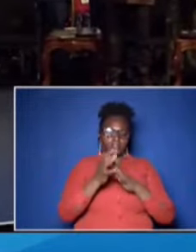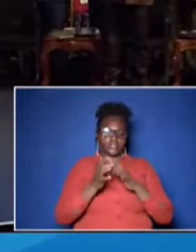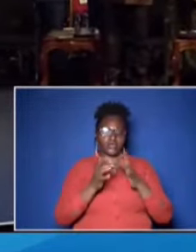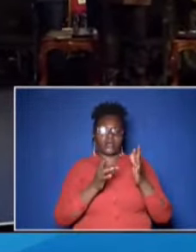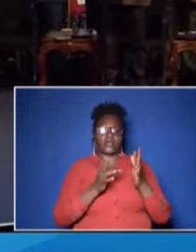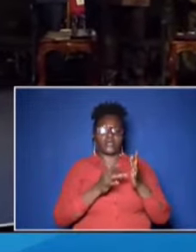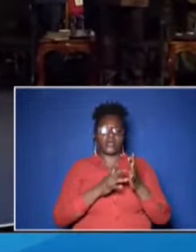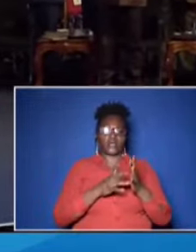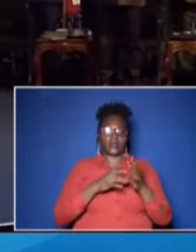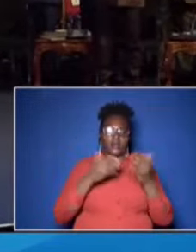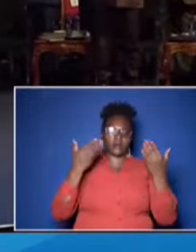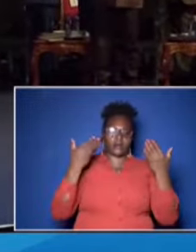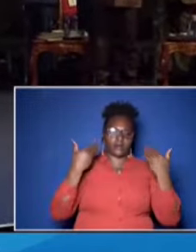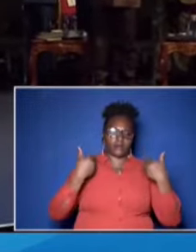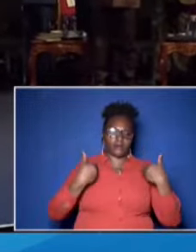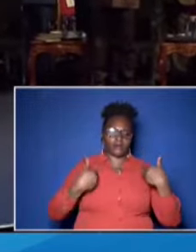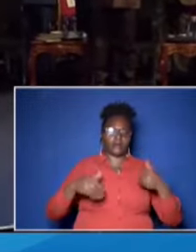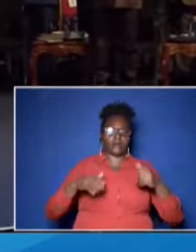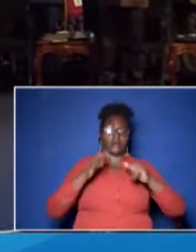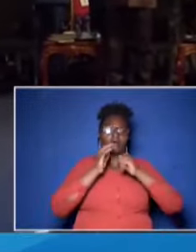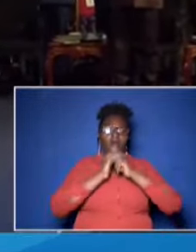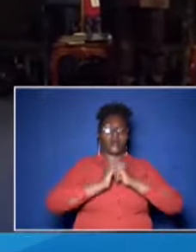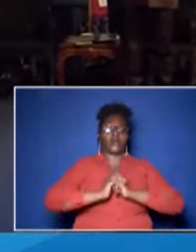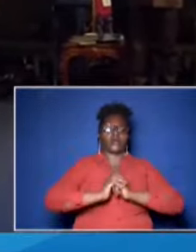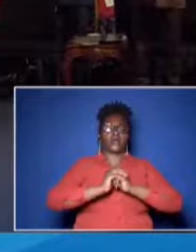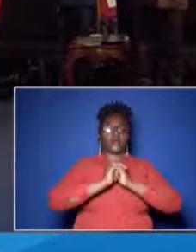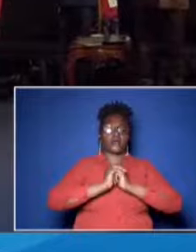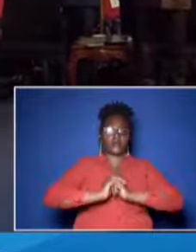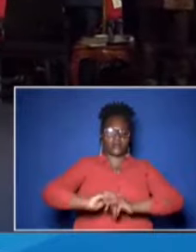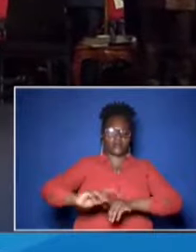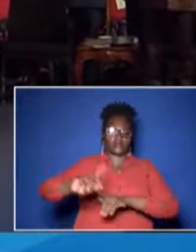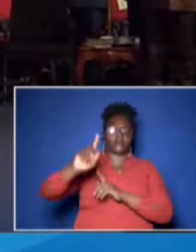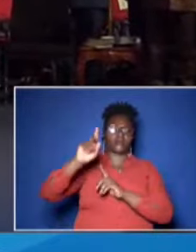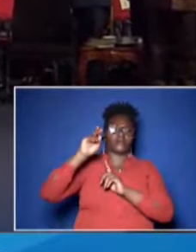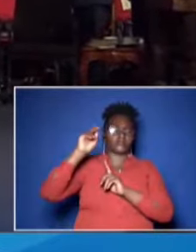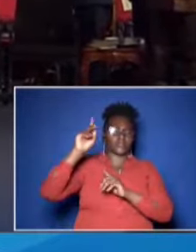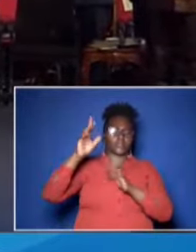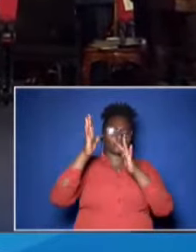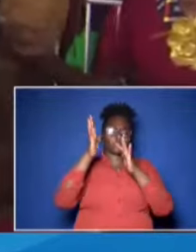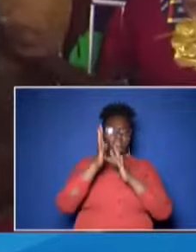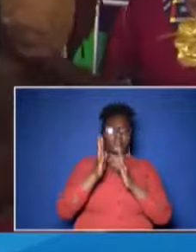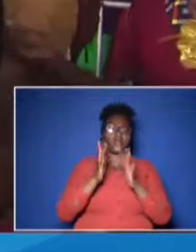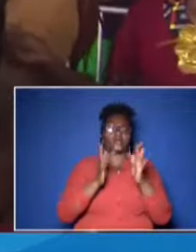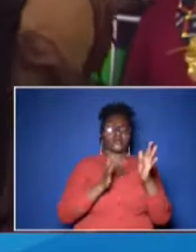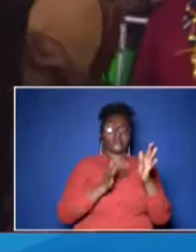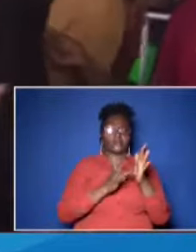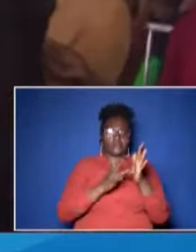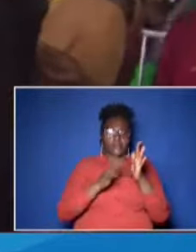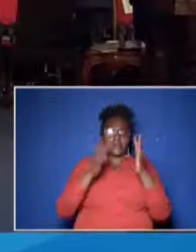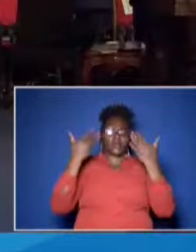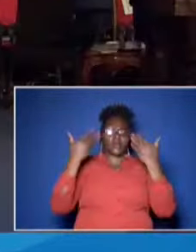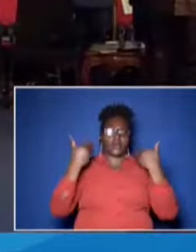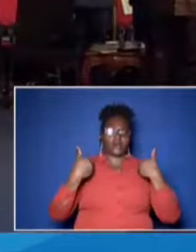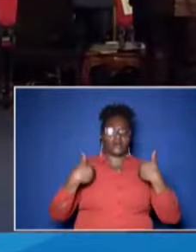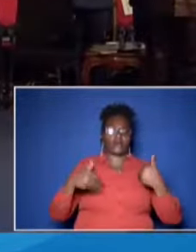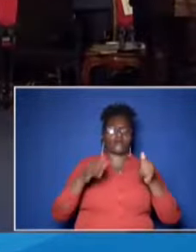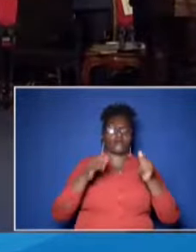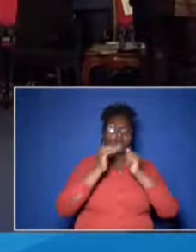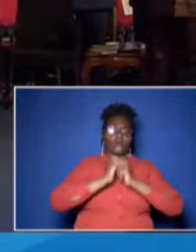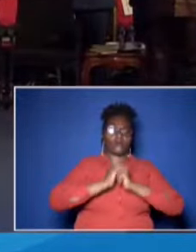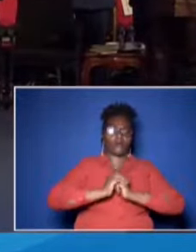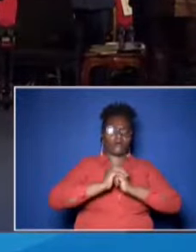Jesus I adore Jesus I